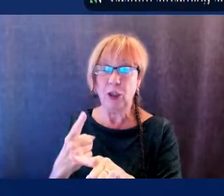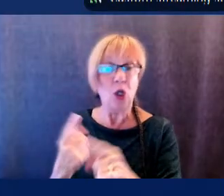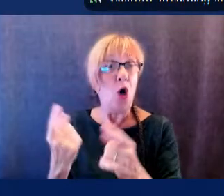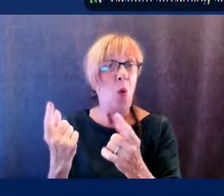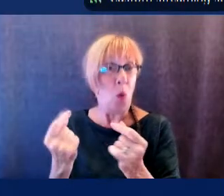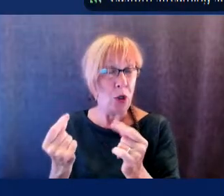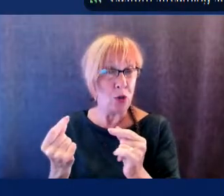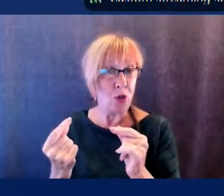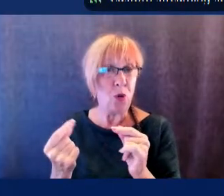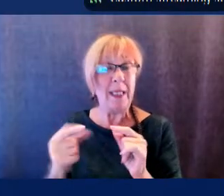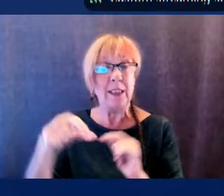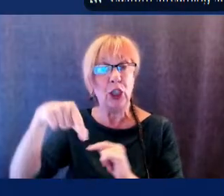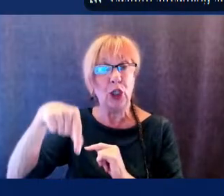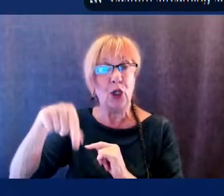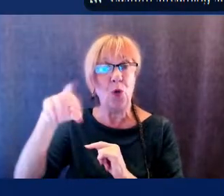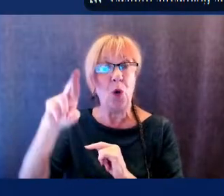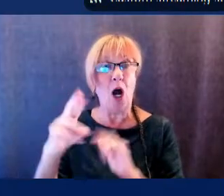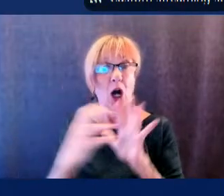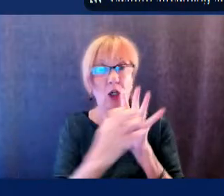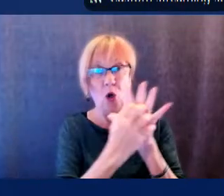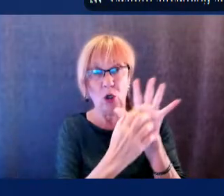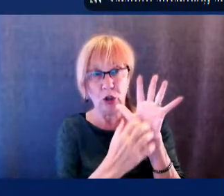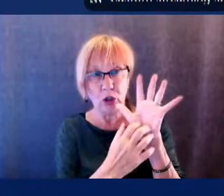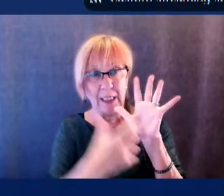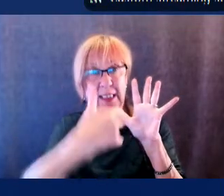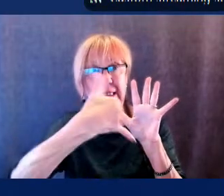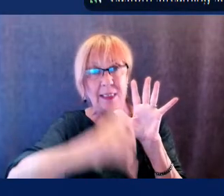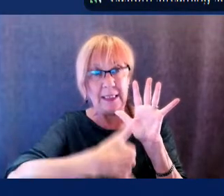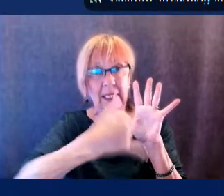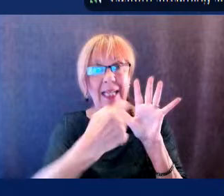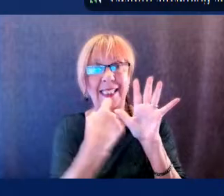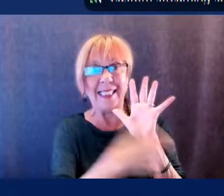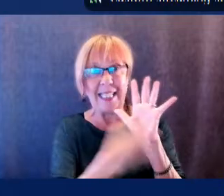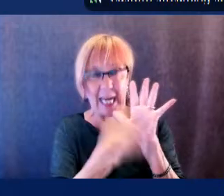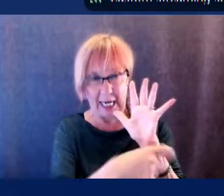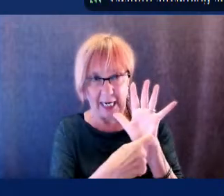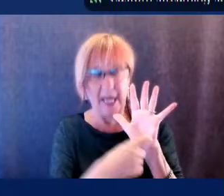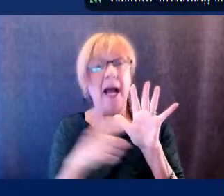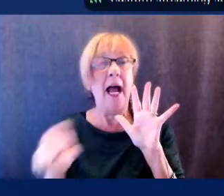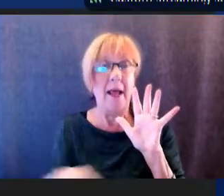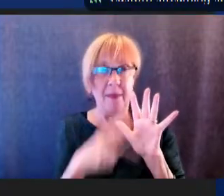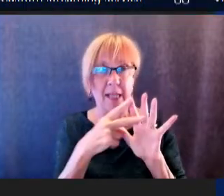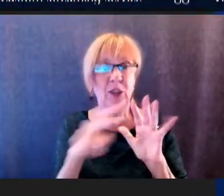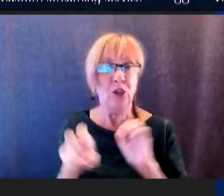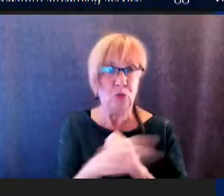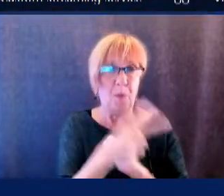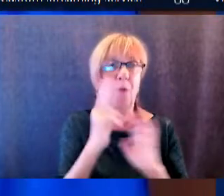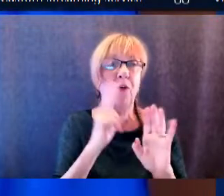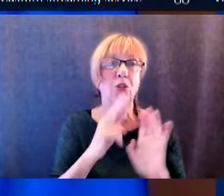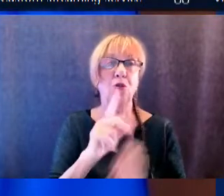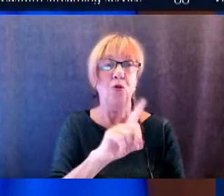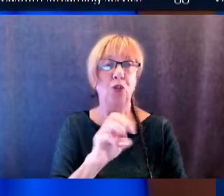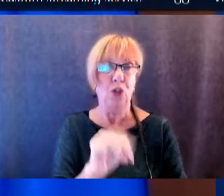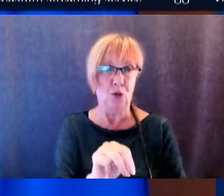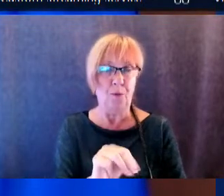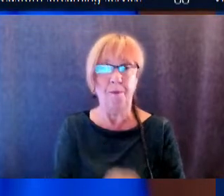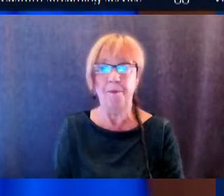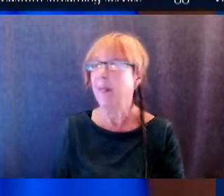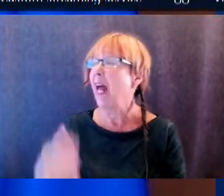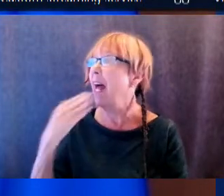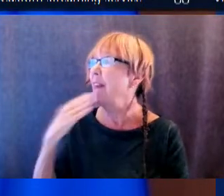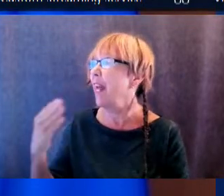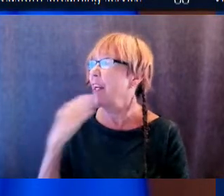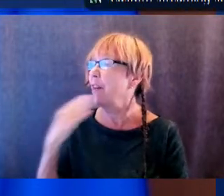screen and join us on the Zoom platform. With that, Supervisor Barger, the floor is yours. Thank you, and thank you for joining us